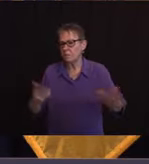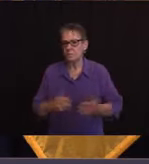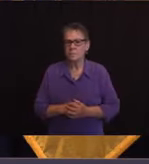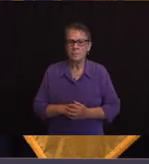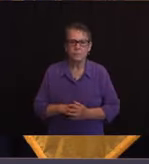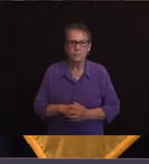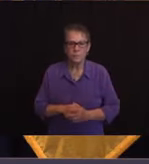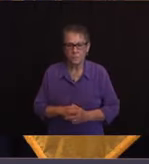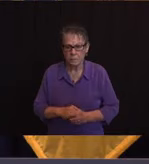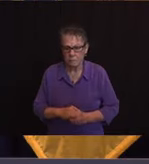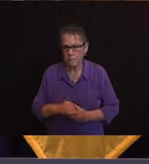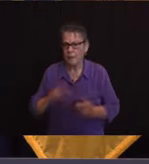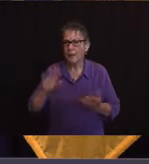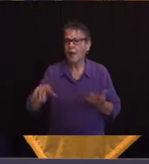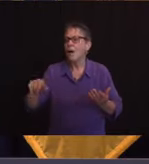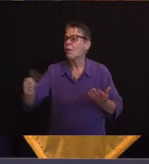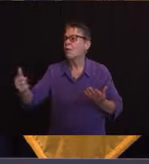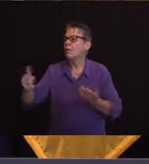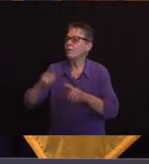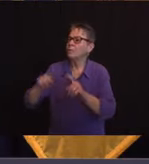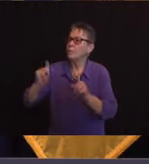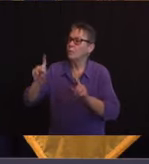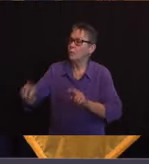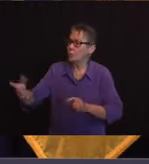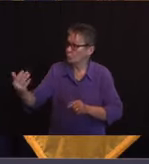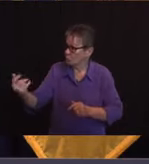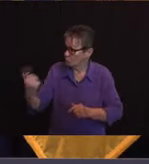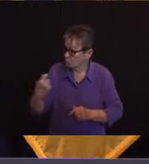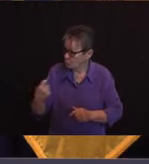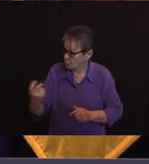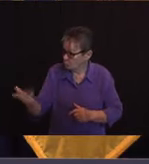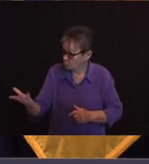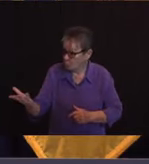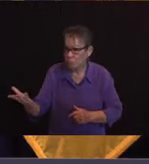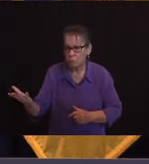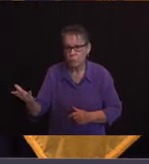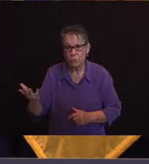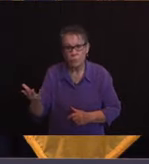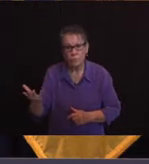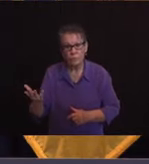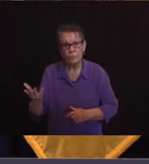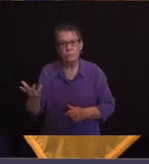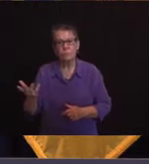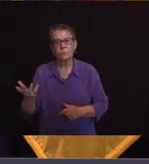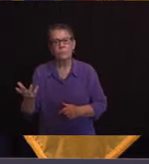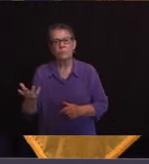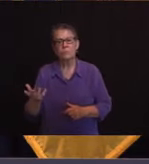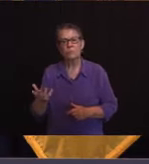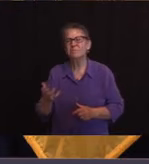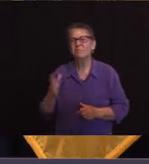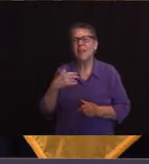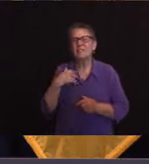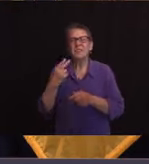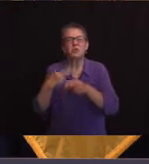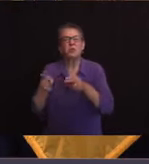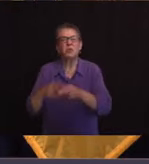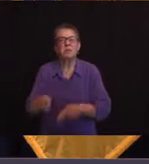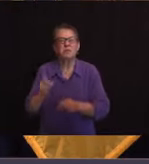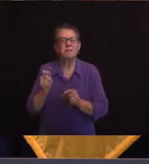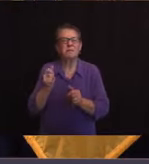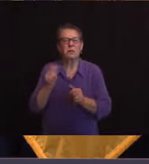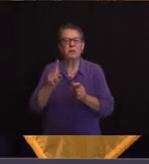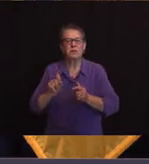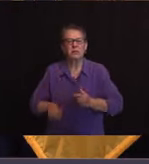it out. How are you, sir? Good afternoon, Brian Bossler with Channel 6. How are you? Hey, Brian. Just a couple quick questions. The first, just with the stubborn